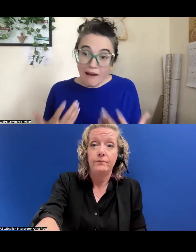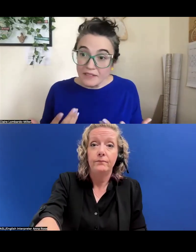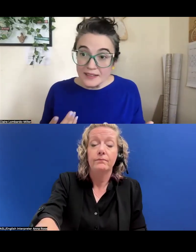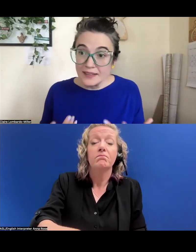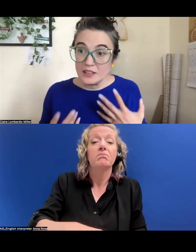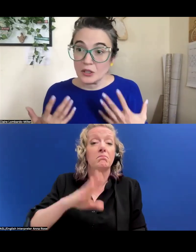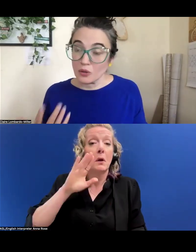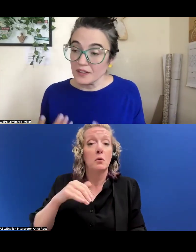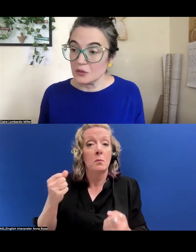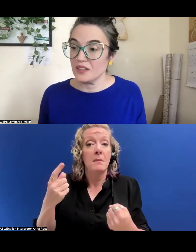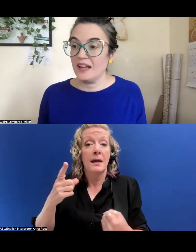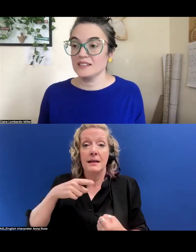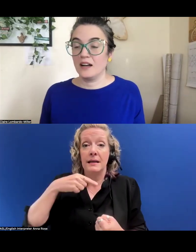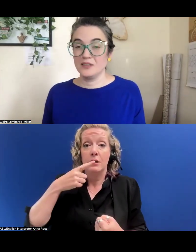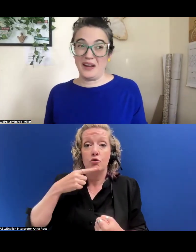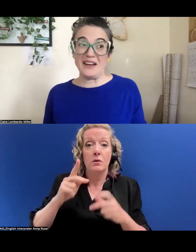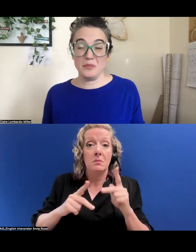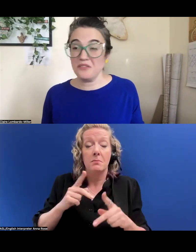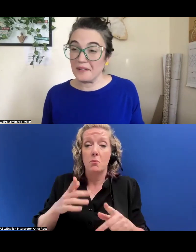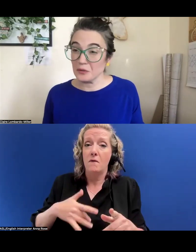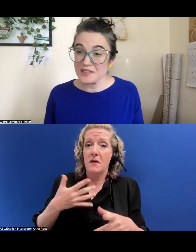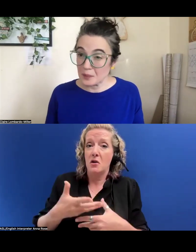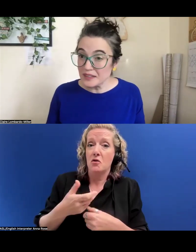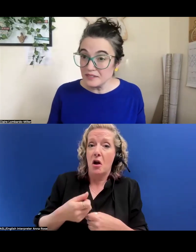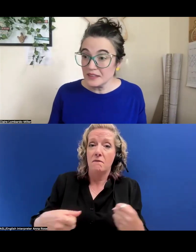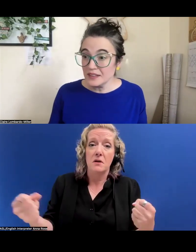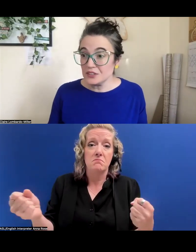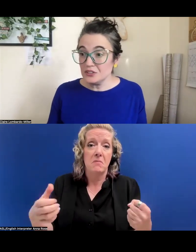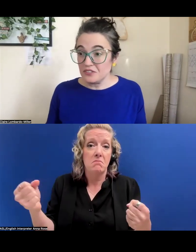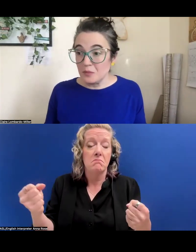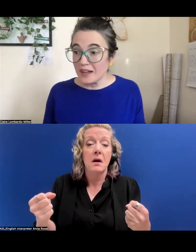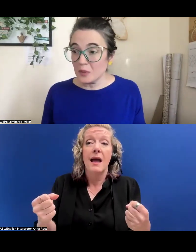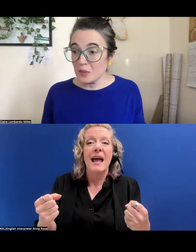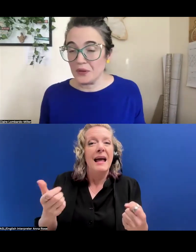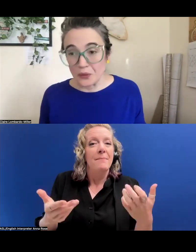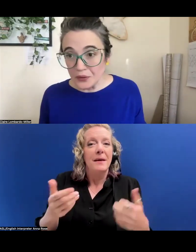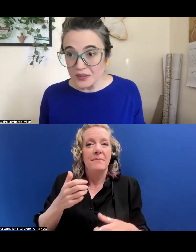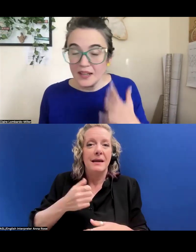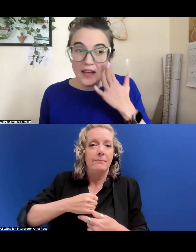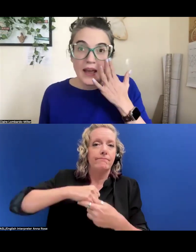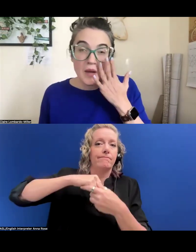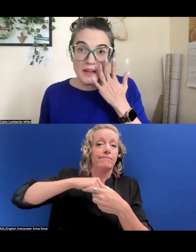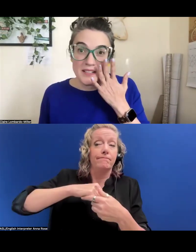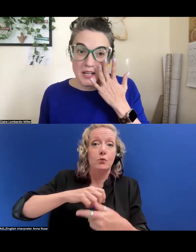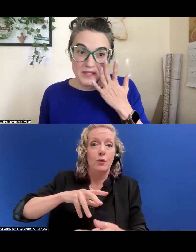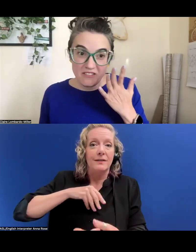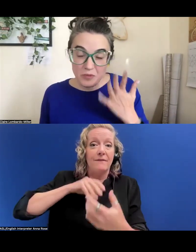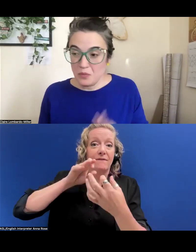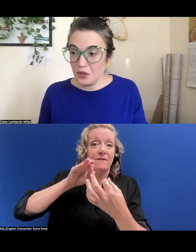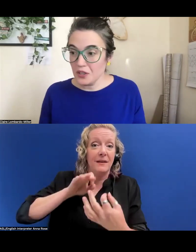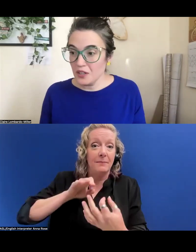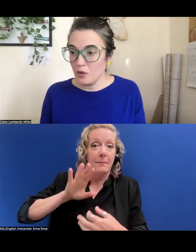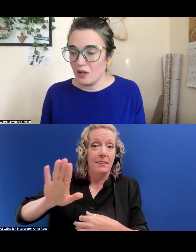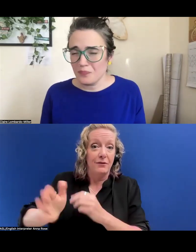quite confident in their work using ASL and may not be very receptive to feedback about their growth. How many times have